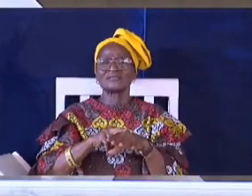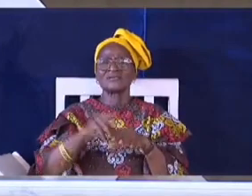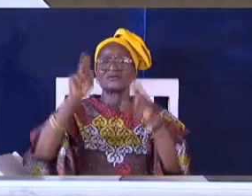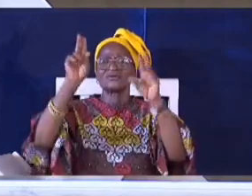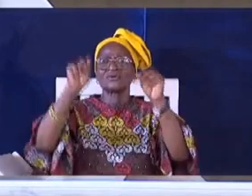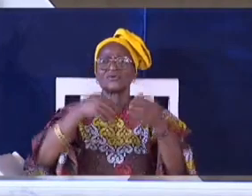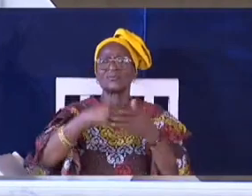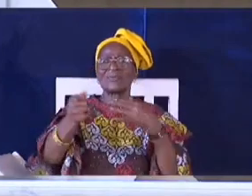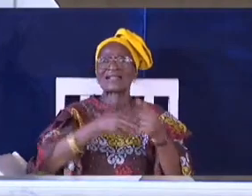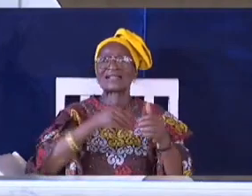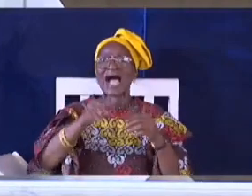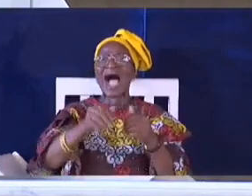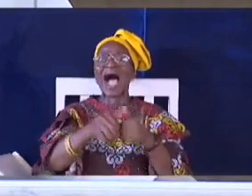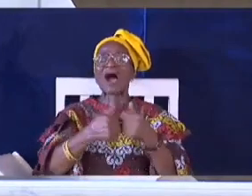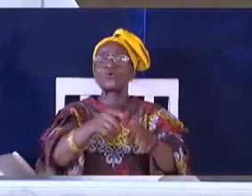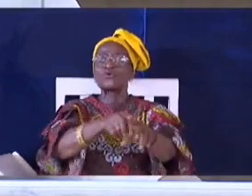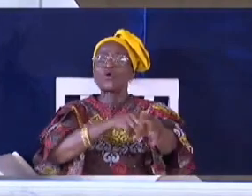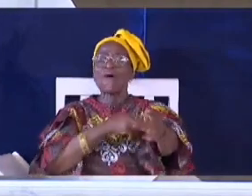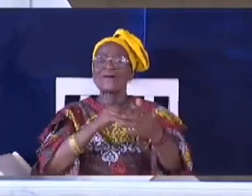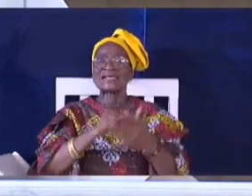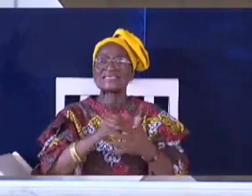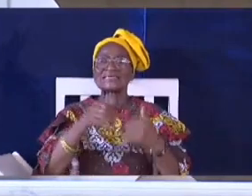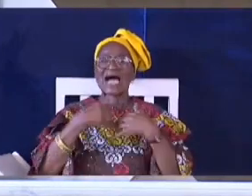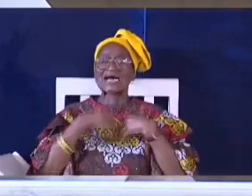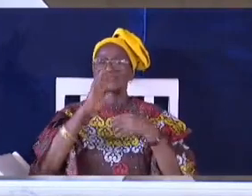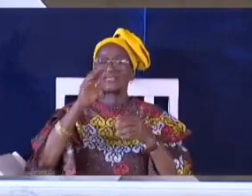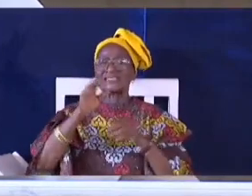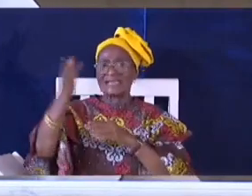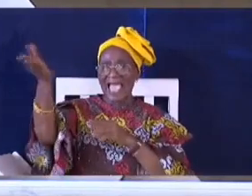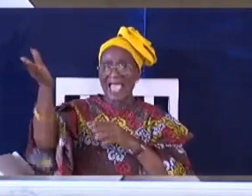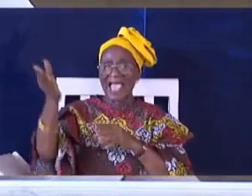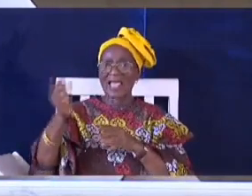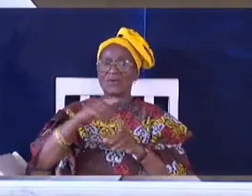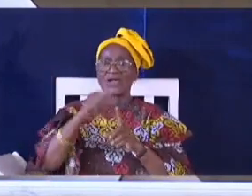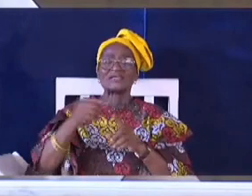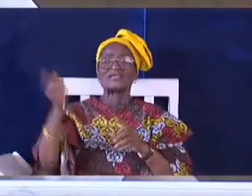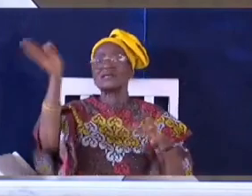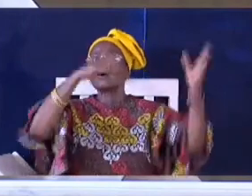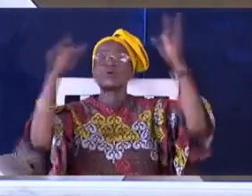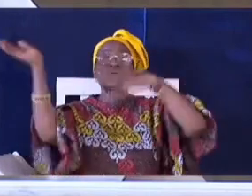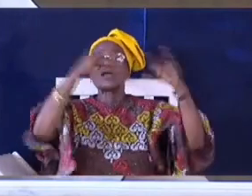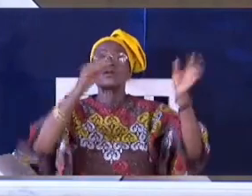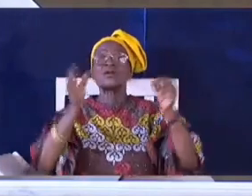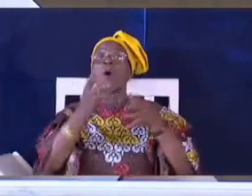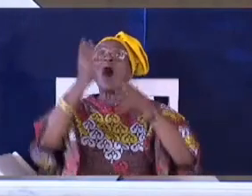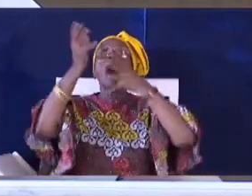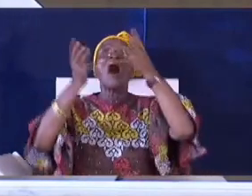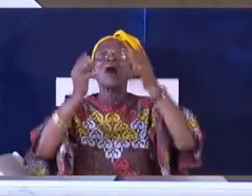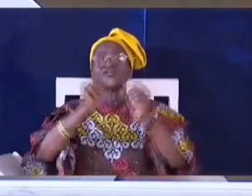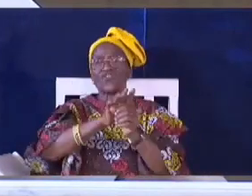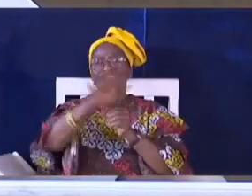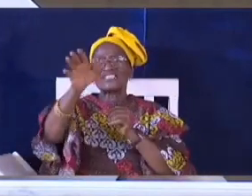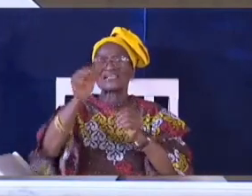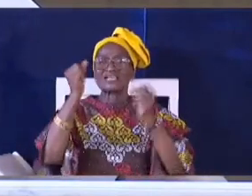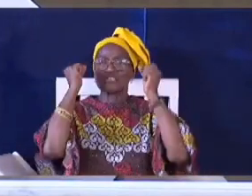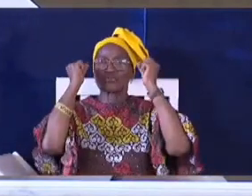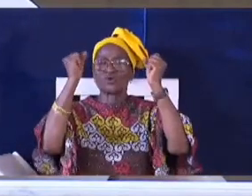No matter how long it has been there, when the wind blows sufficiently strong,